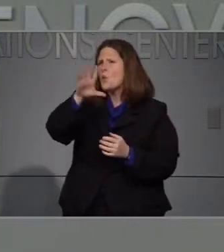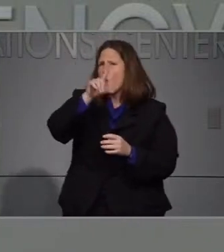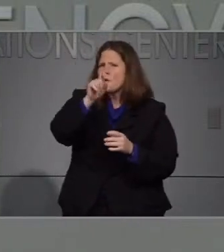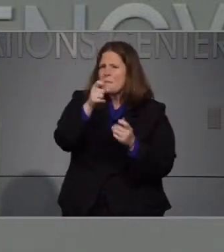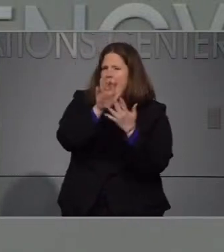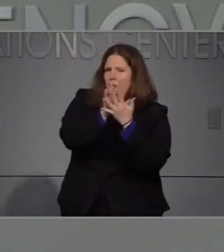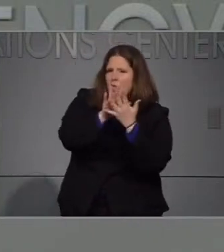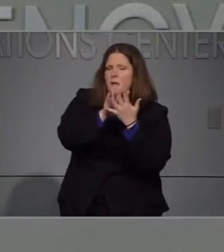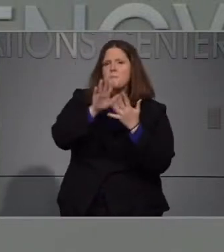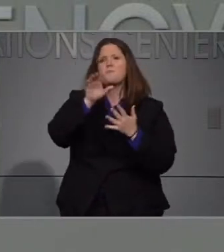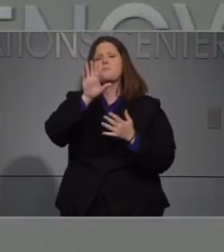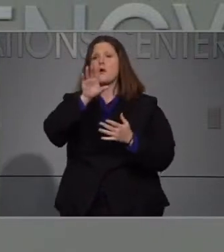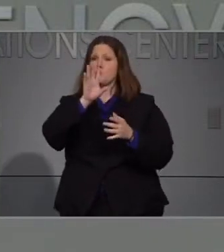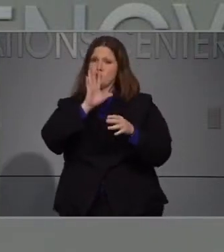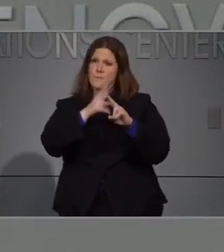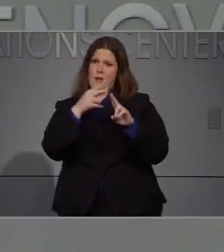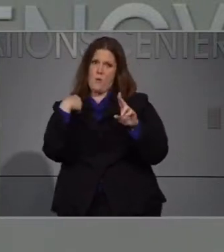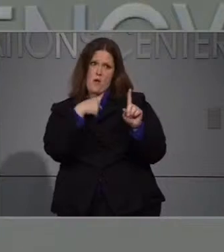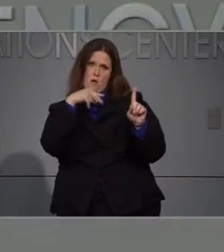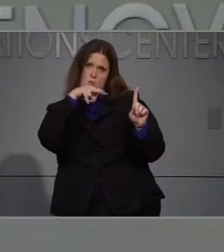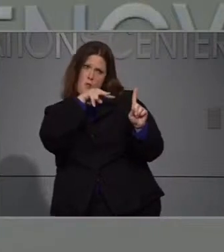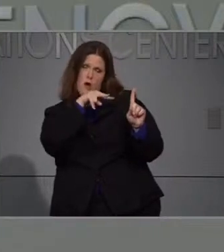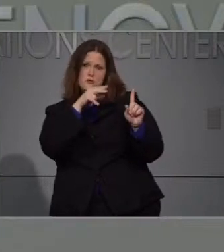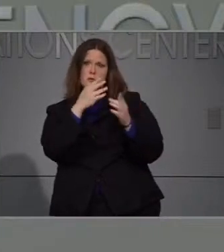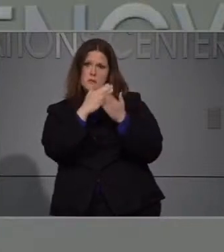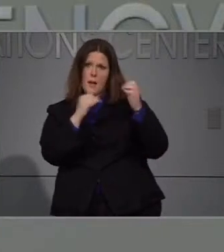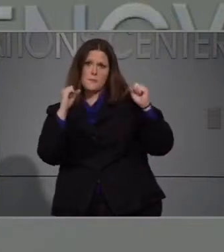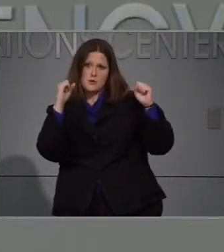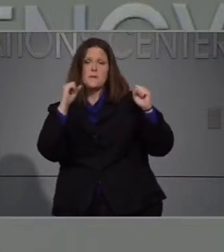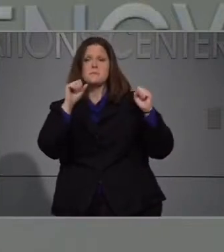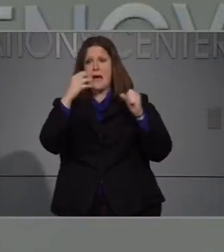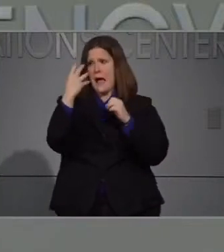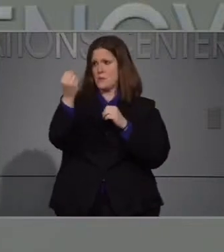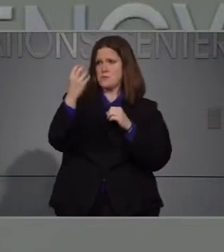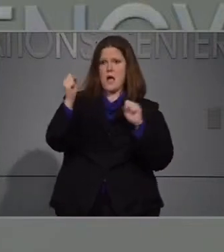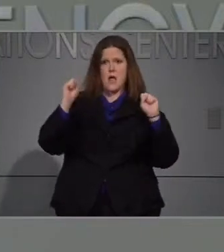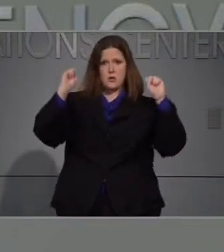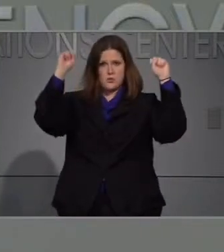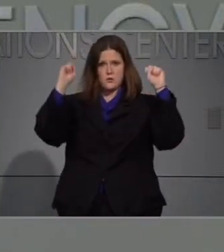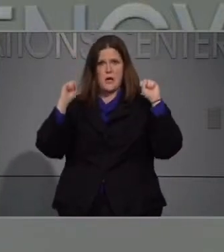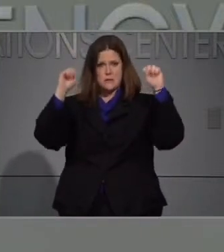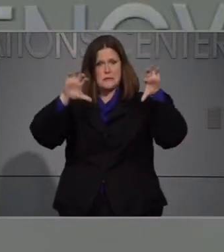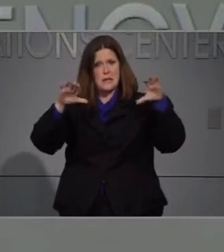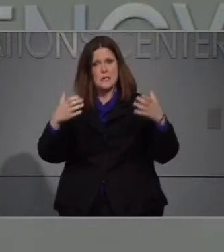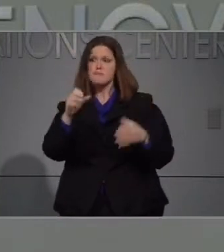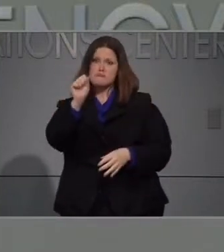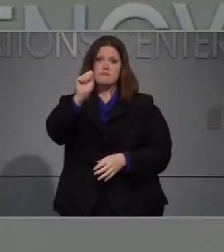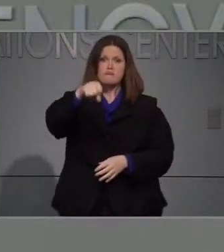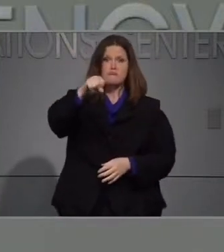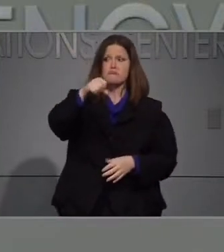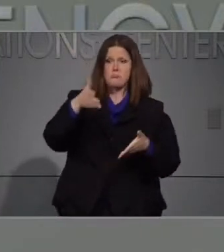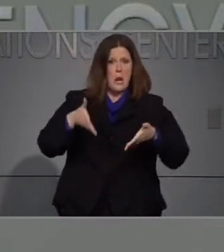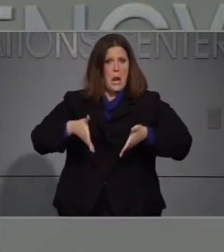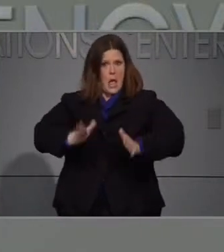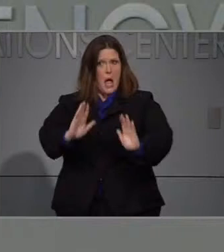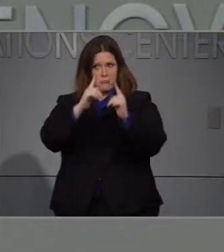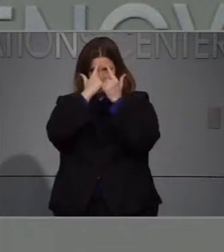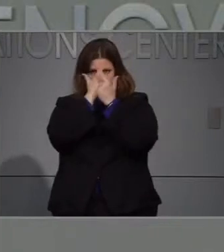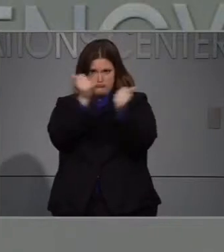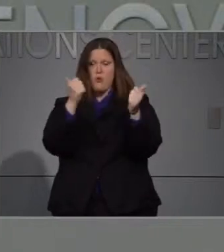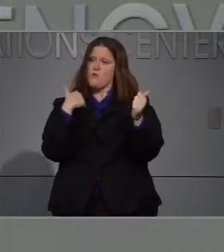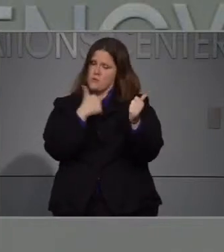following that some of the gyms are doing outdoor fitness classes and other things outdoors? And yes, they're allowed to do that.